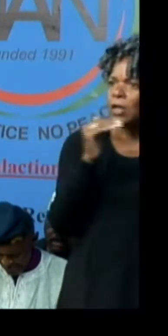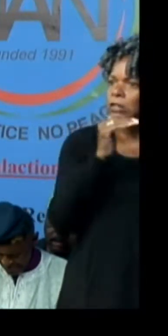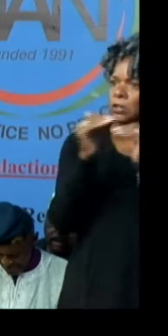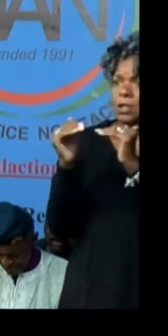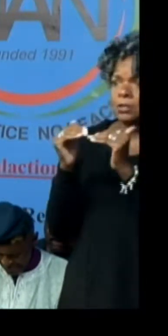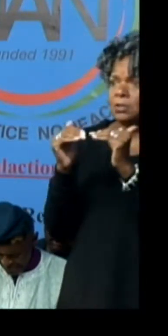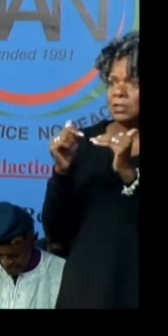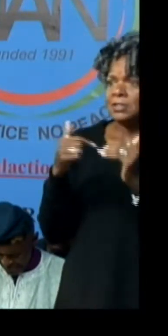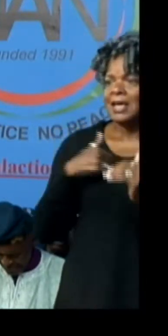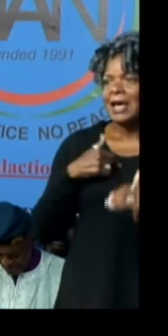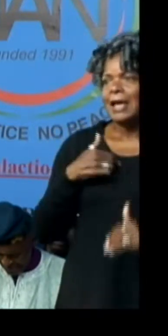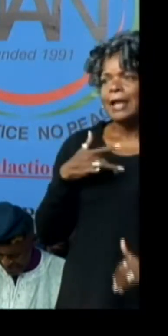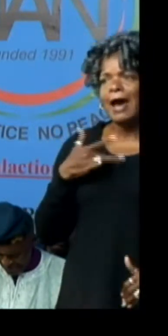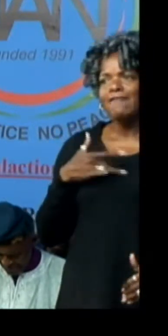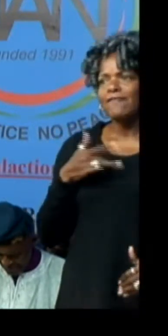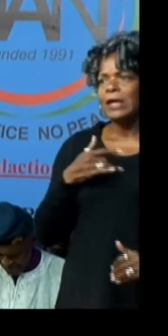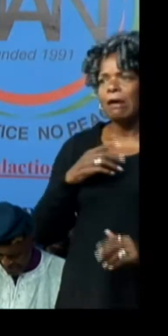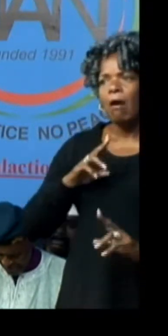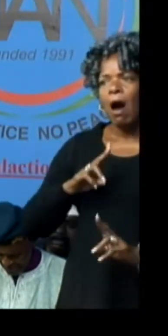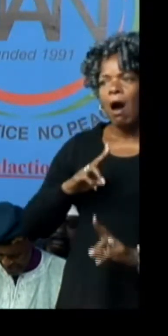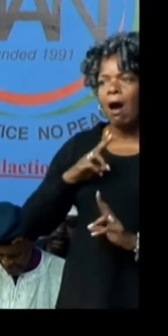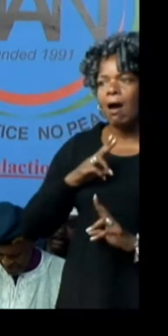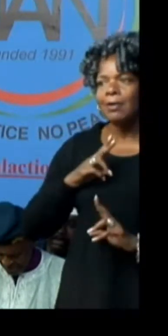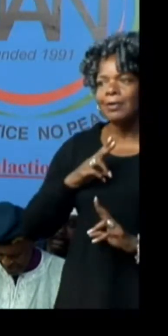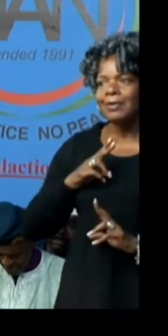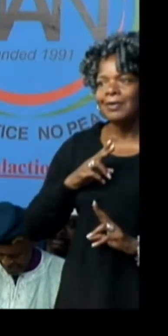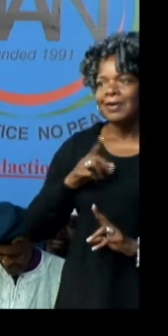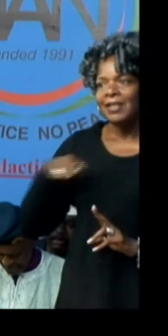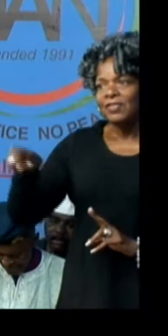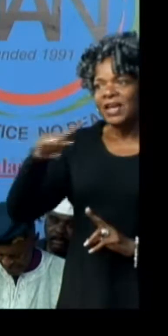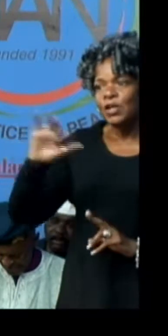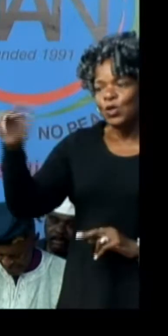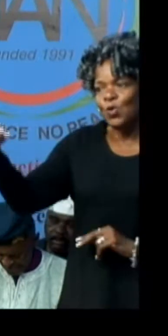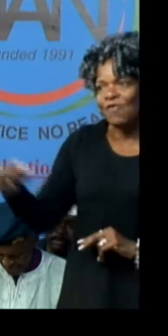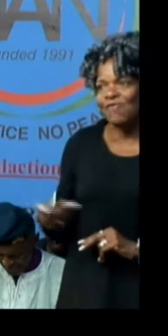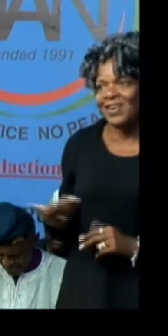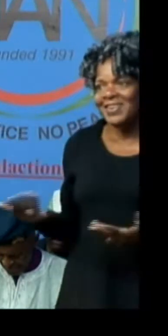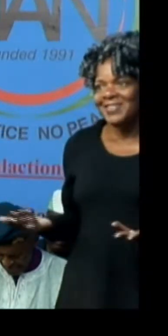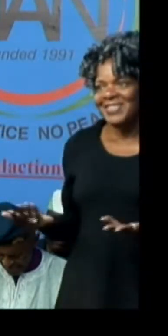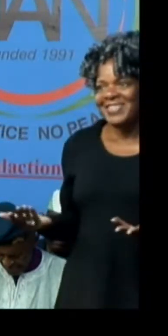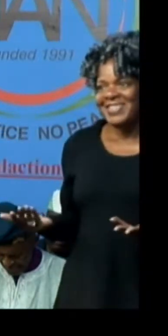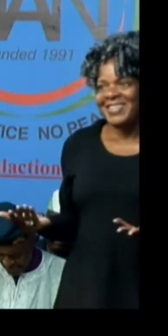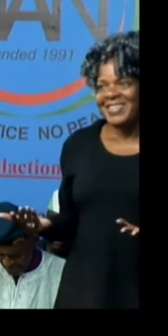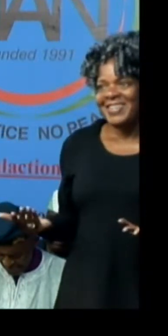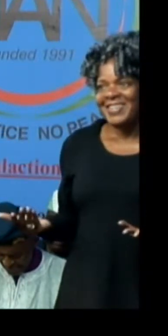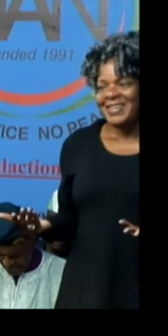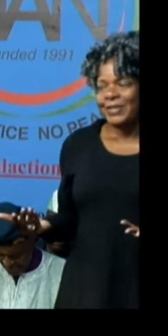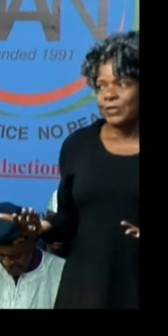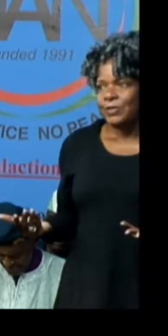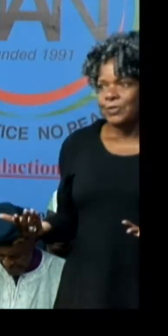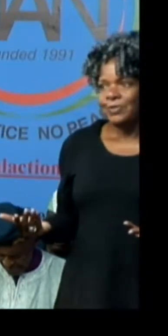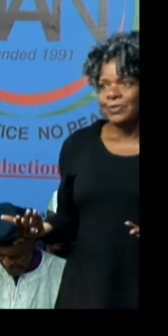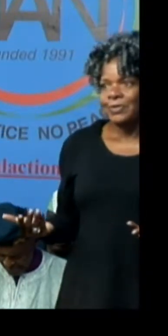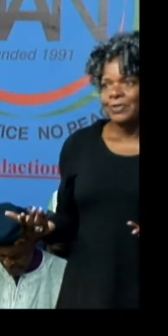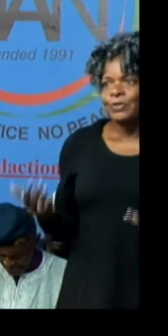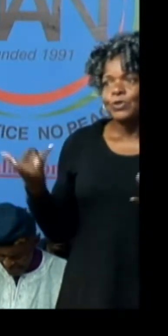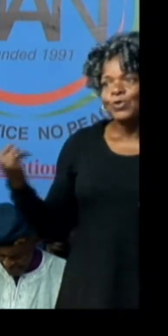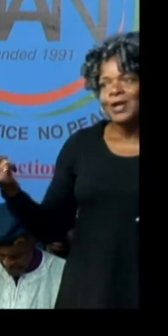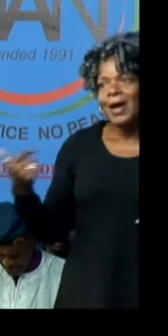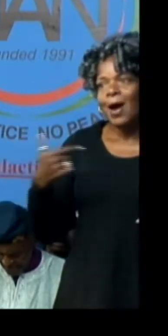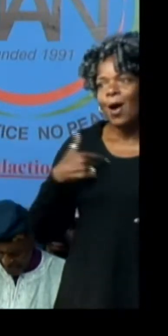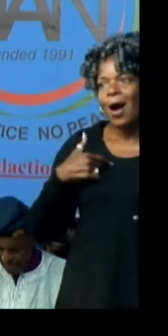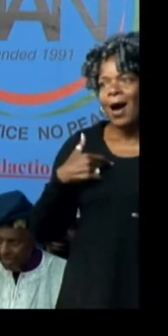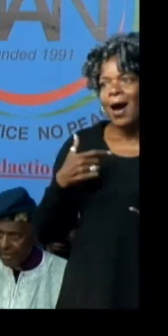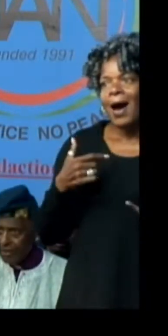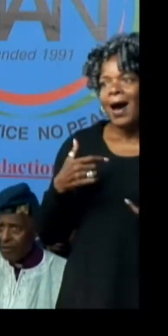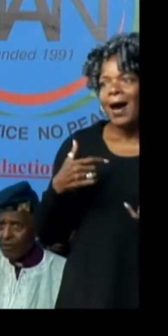to be invited over here to sort of work together. So therefore, may I sort of pray, or